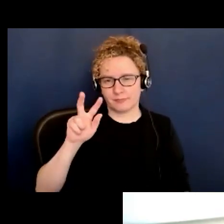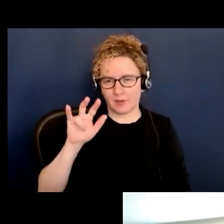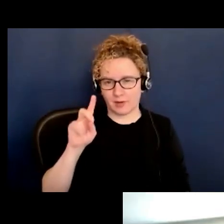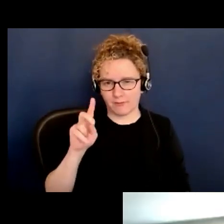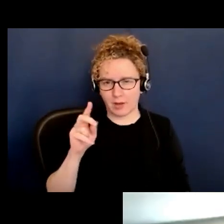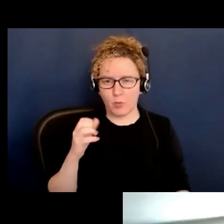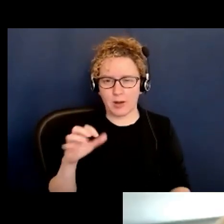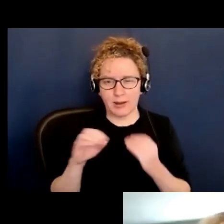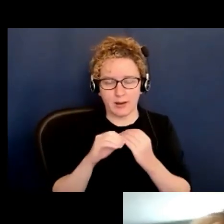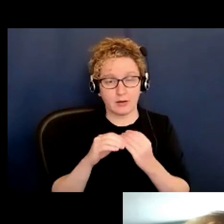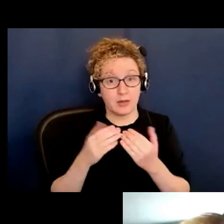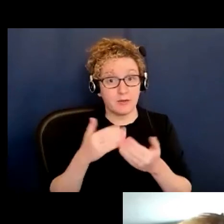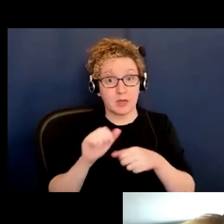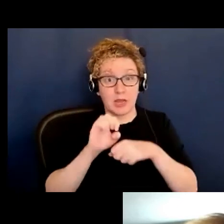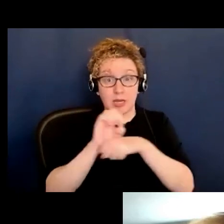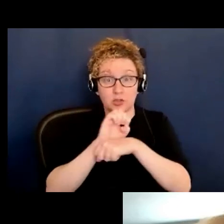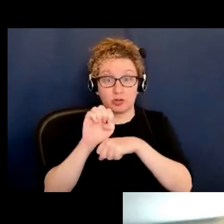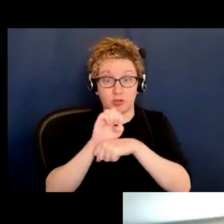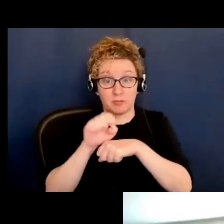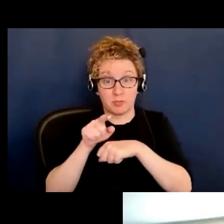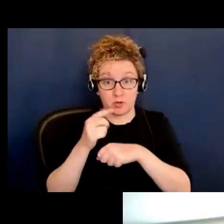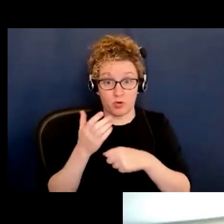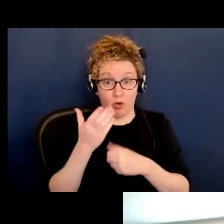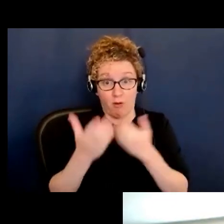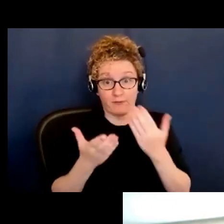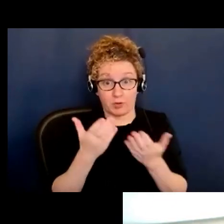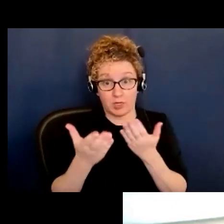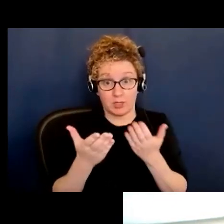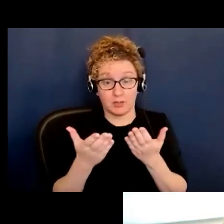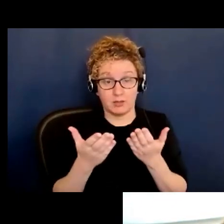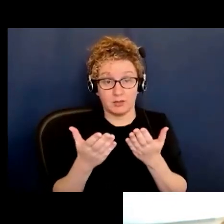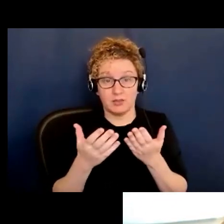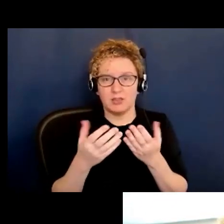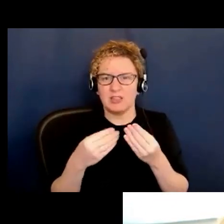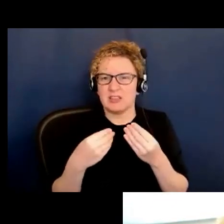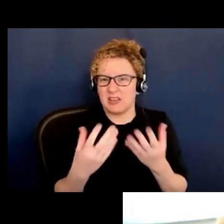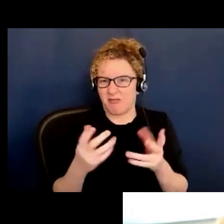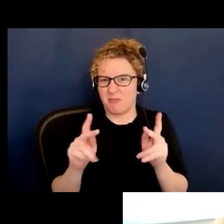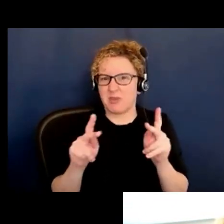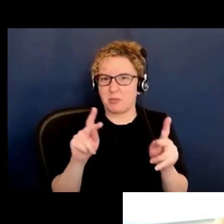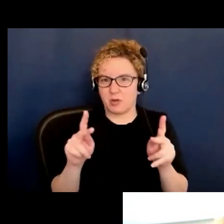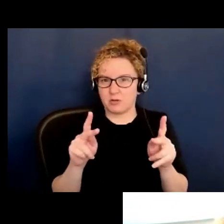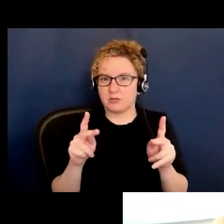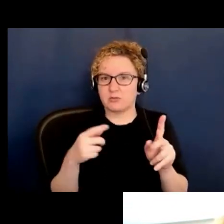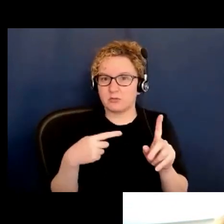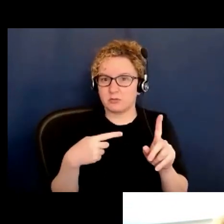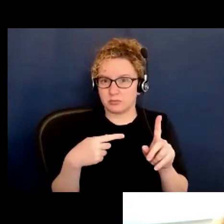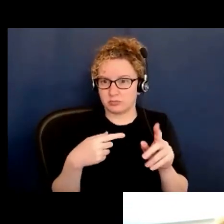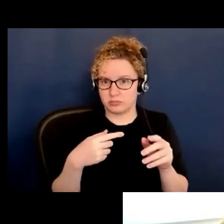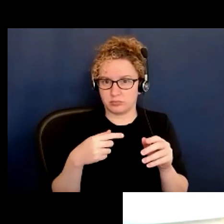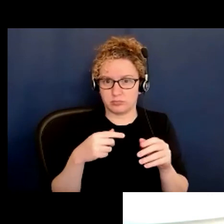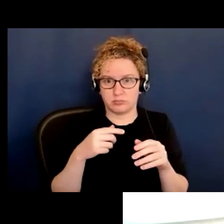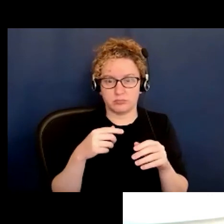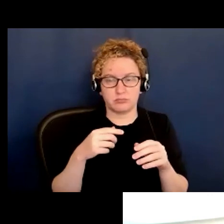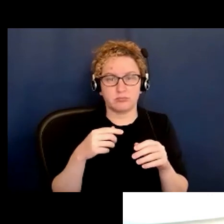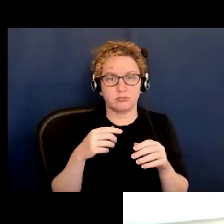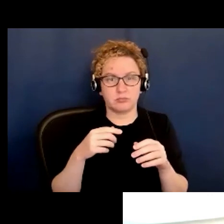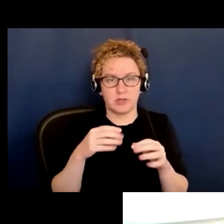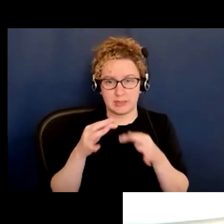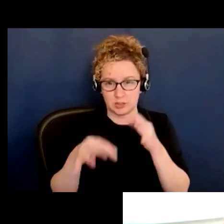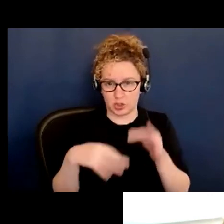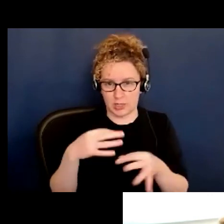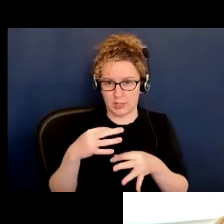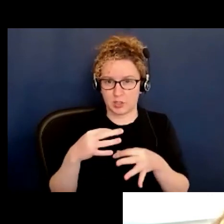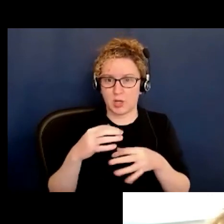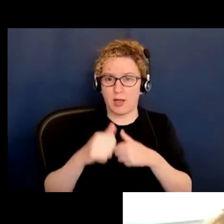even the externships that you're offering are to give people who are exchange alumni, people with